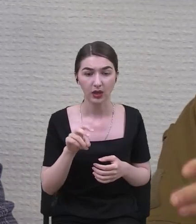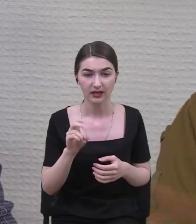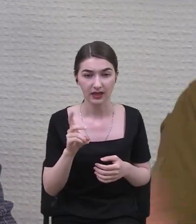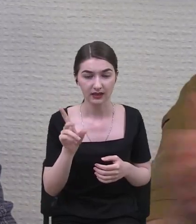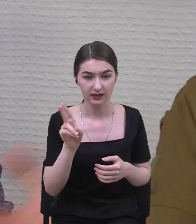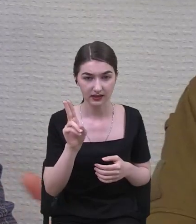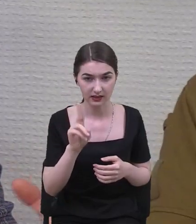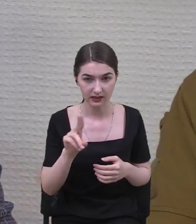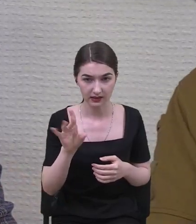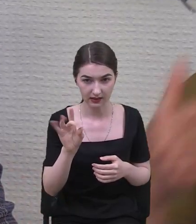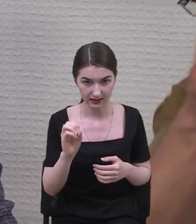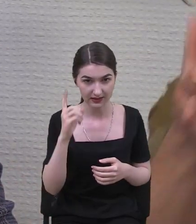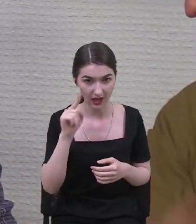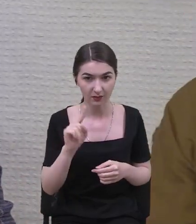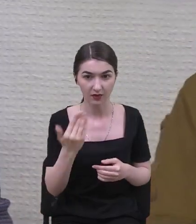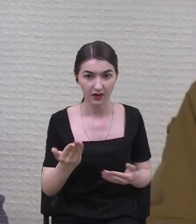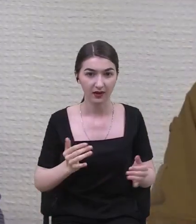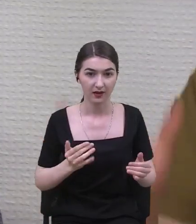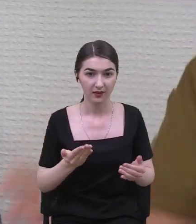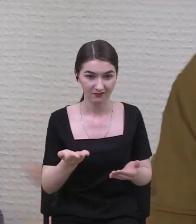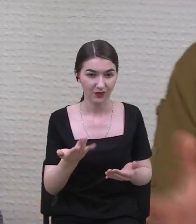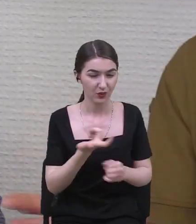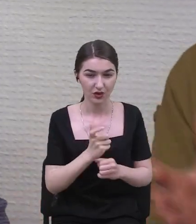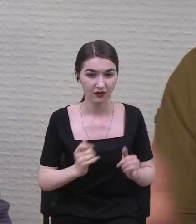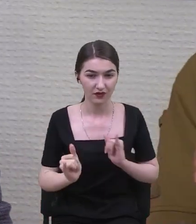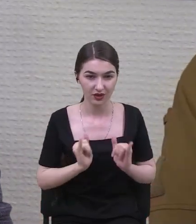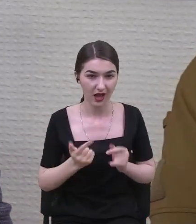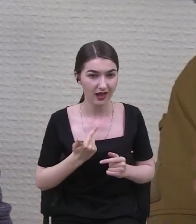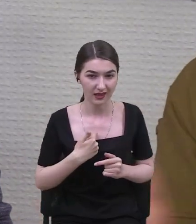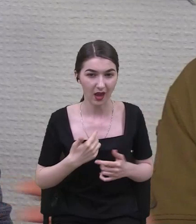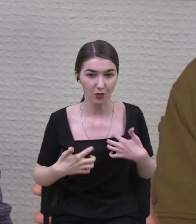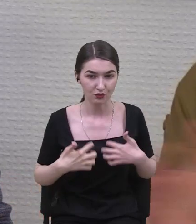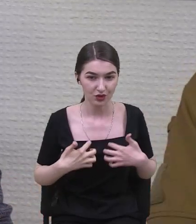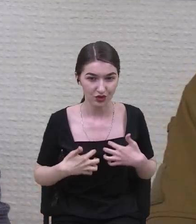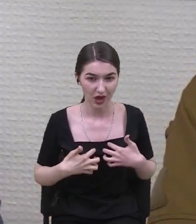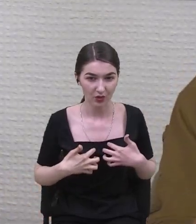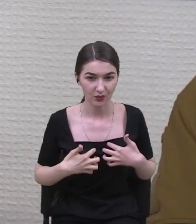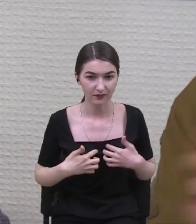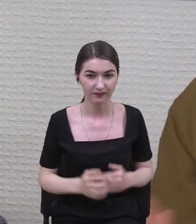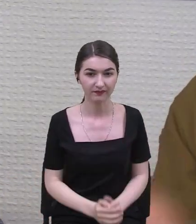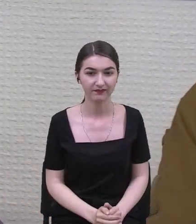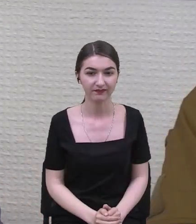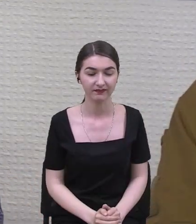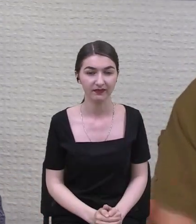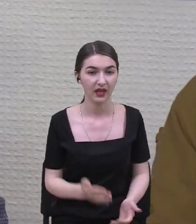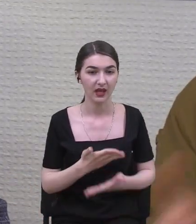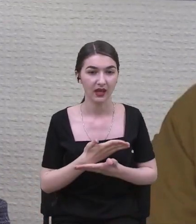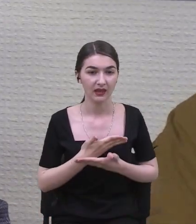So. To make anyone ashamed before cameras. Don't want to be unpolite. Exactly, that's what I